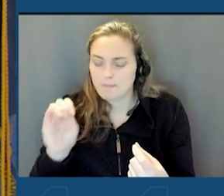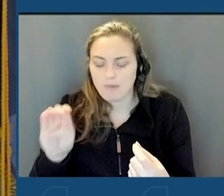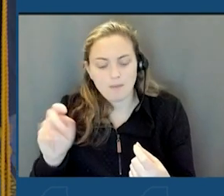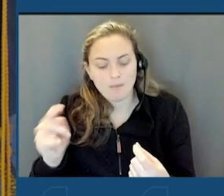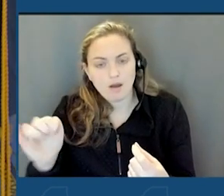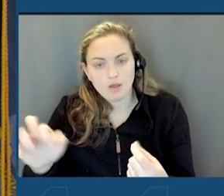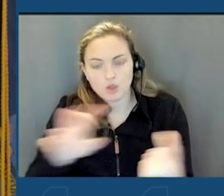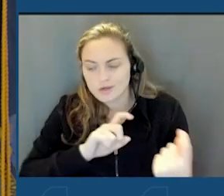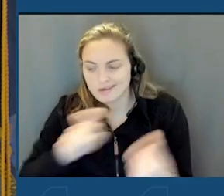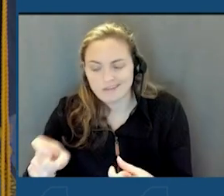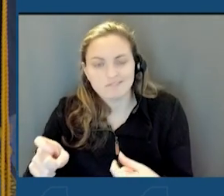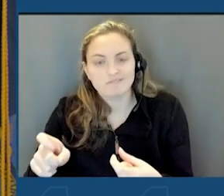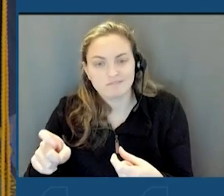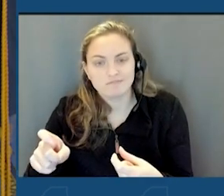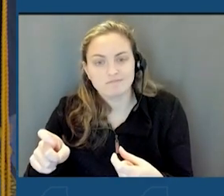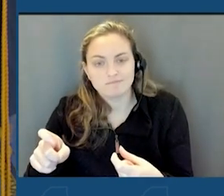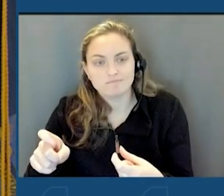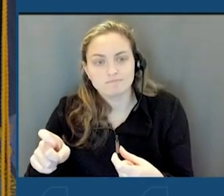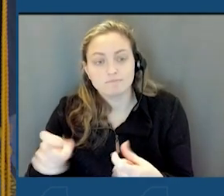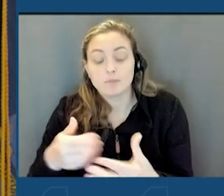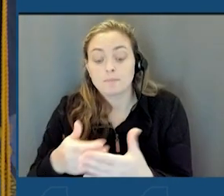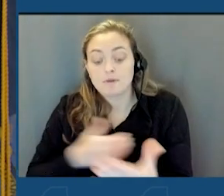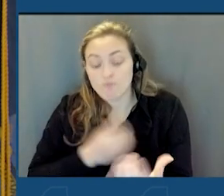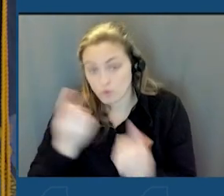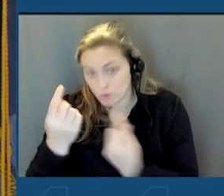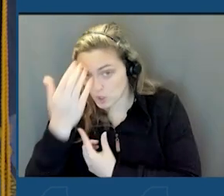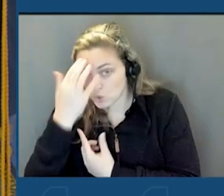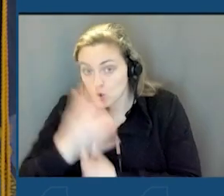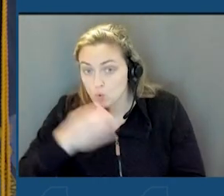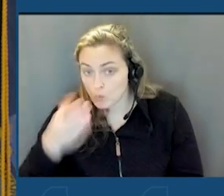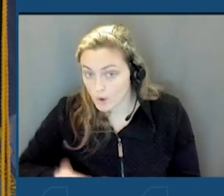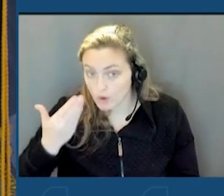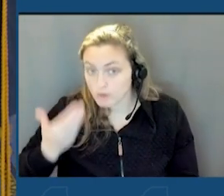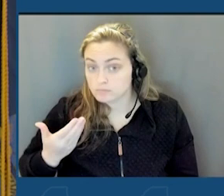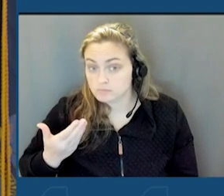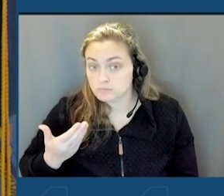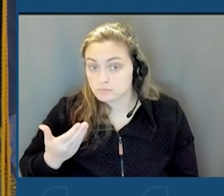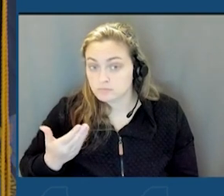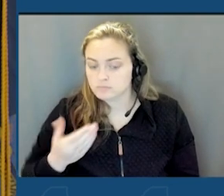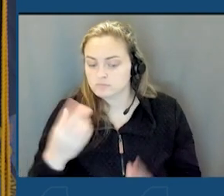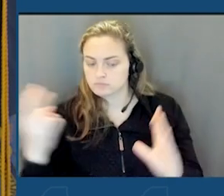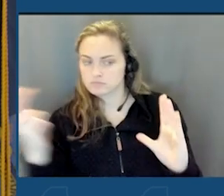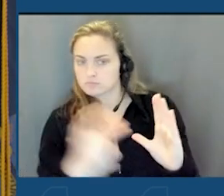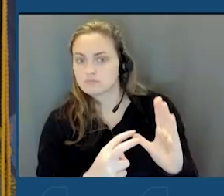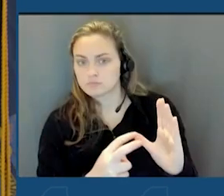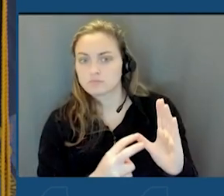when Tritech came in. I said, before you think you know who we are, this is who we are.